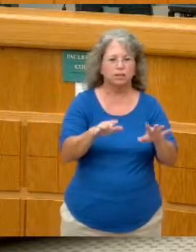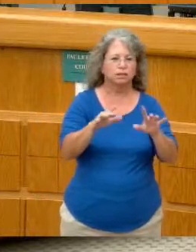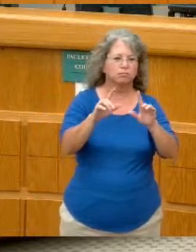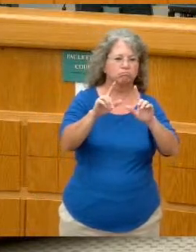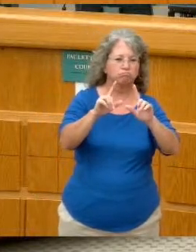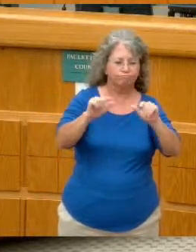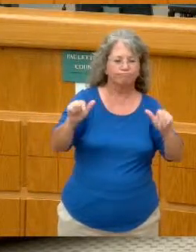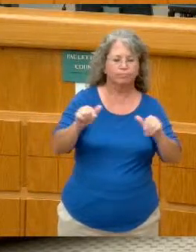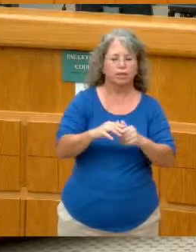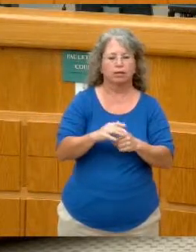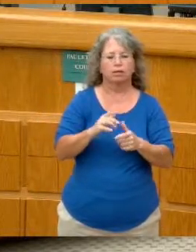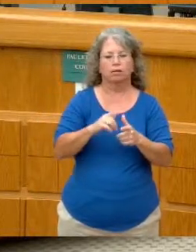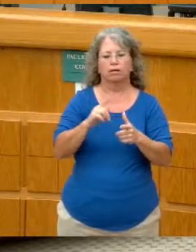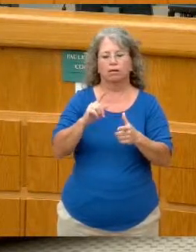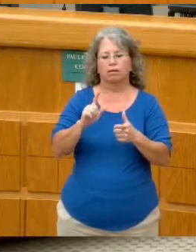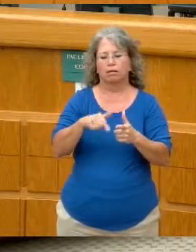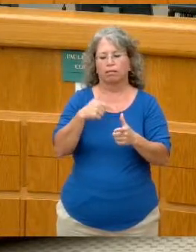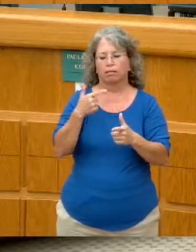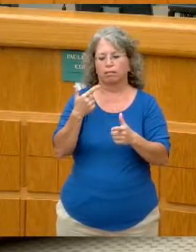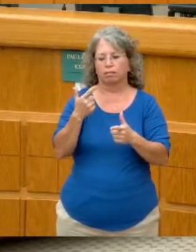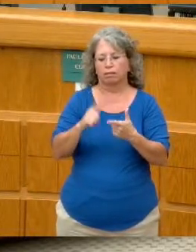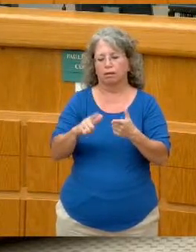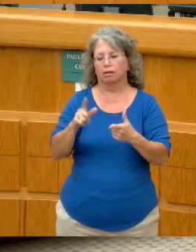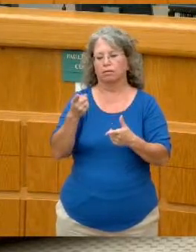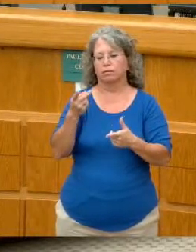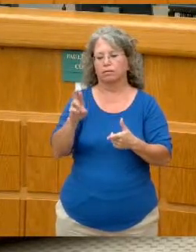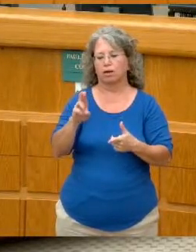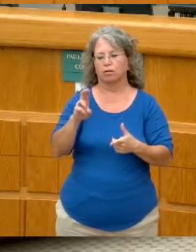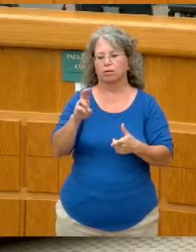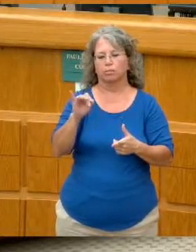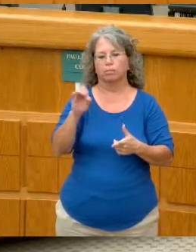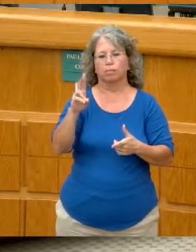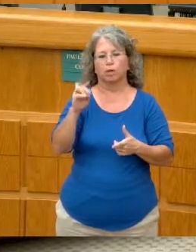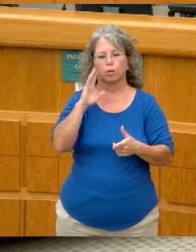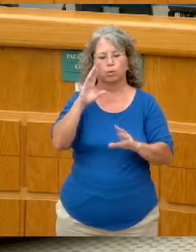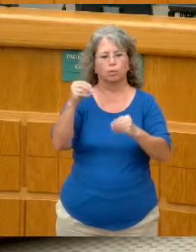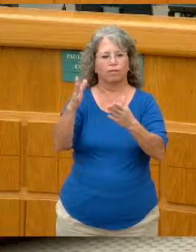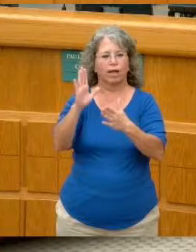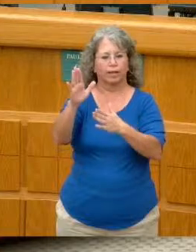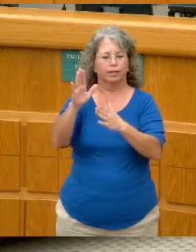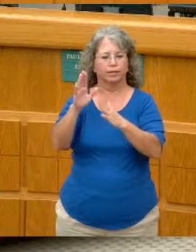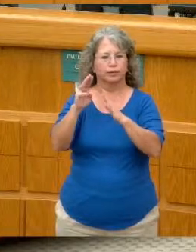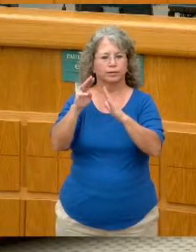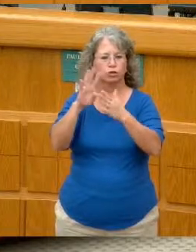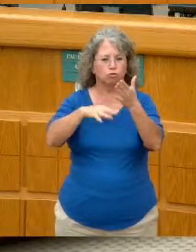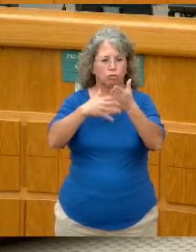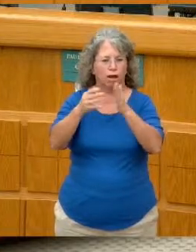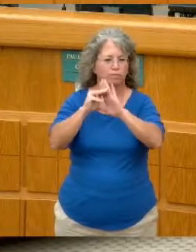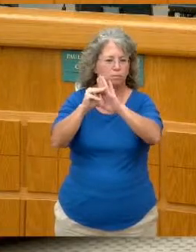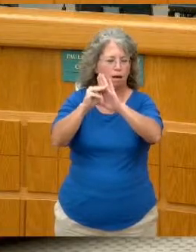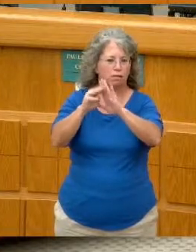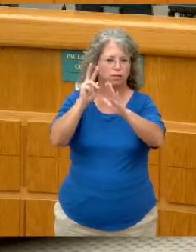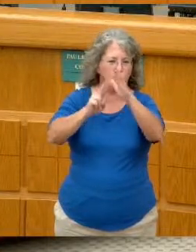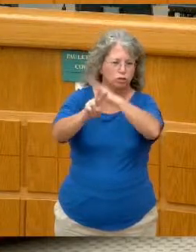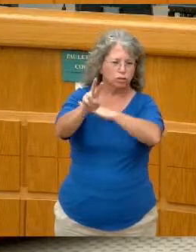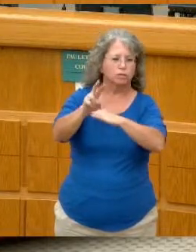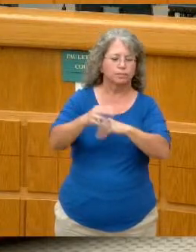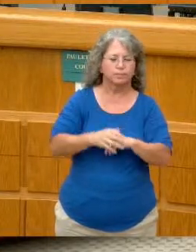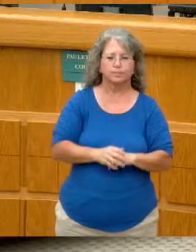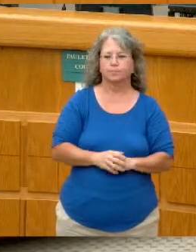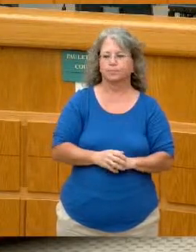Bird will do his updated graphs and projecting, among other things. Okay, so let's get right to